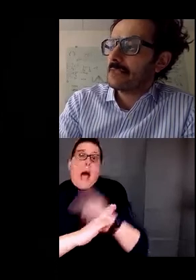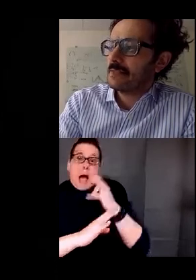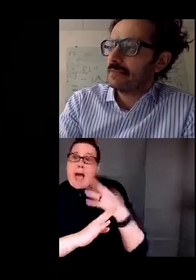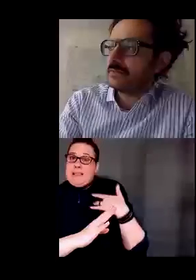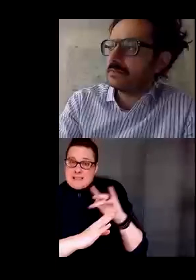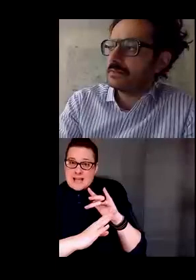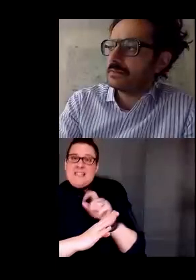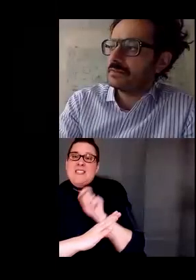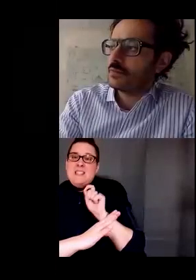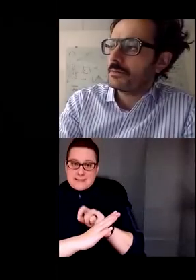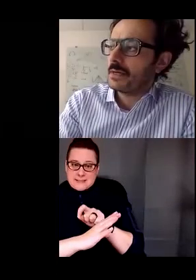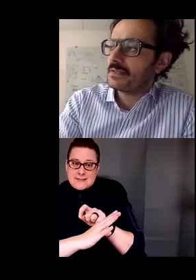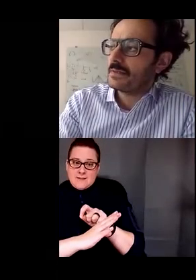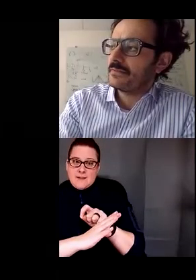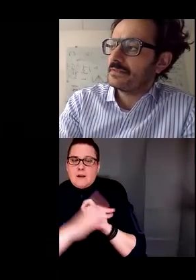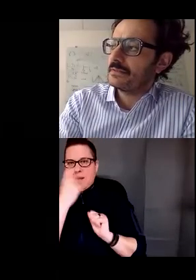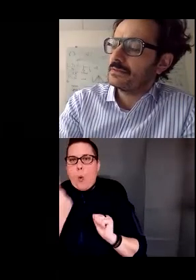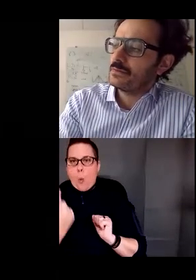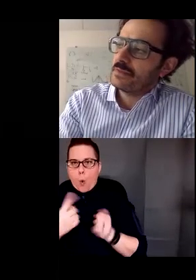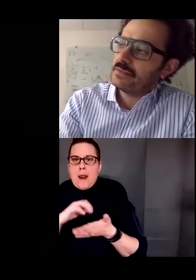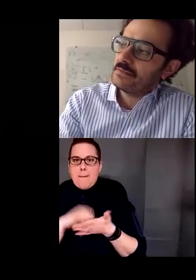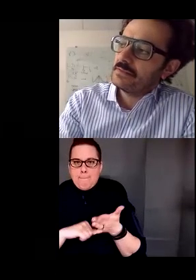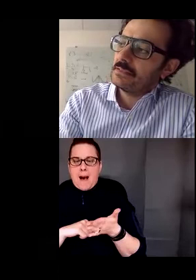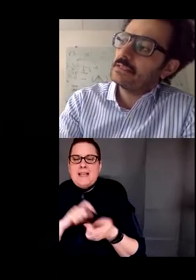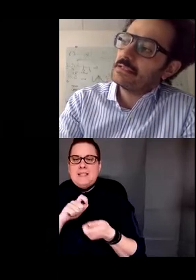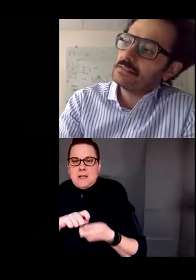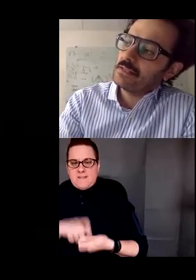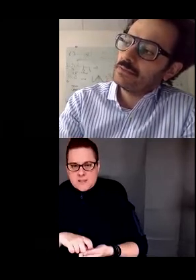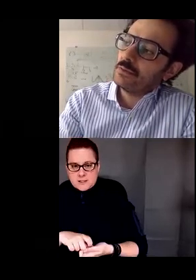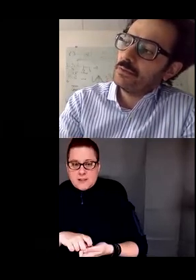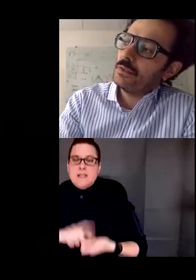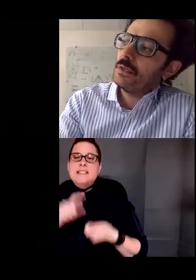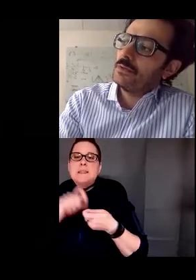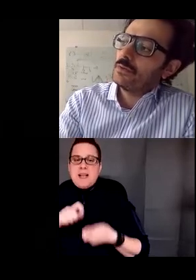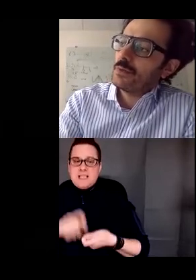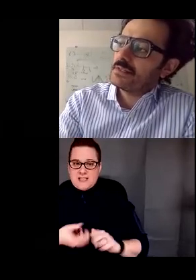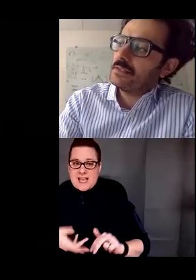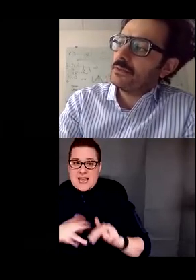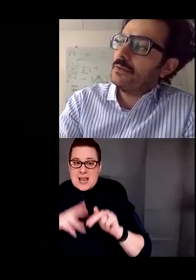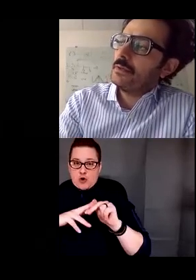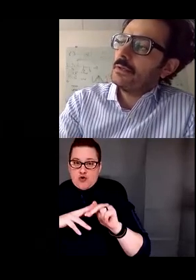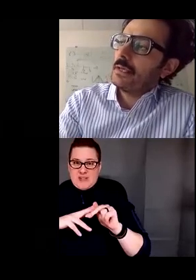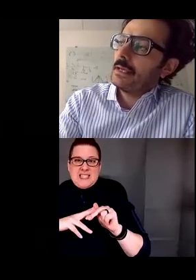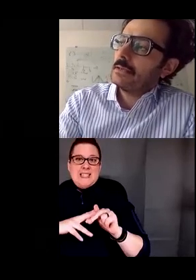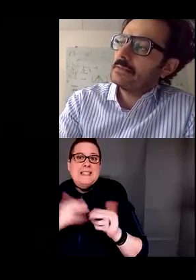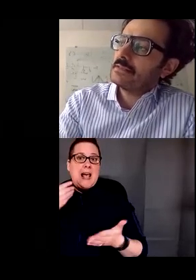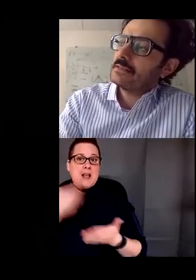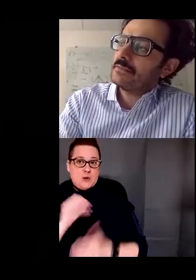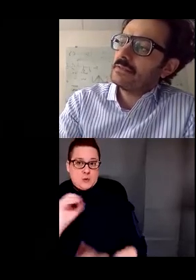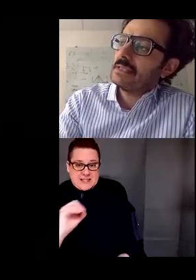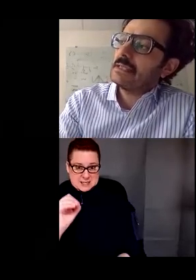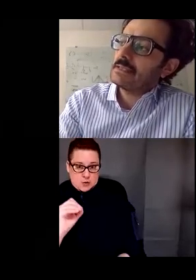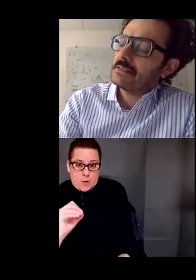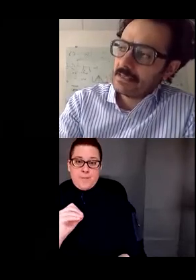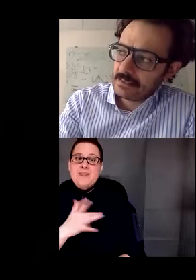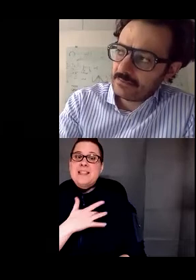and specific, since this is 1 minus specificity. So specificity increases as you go towards 0, and